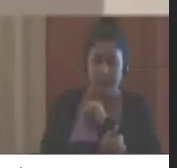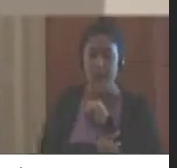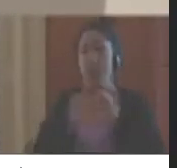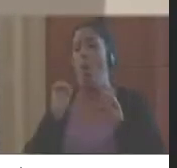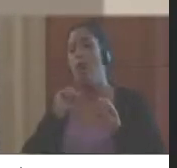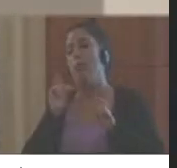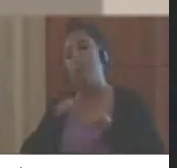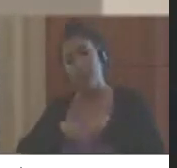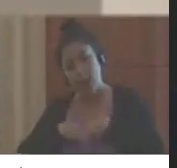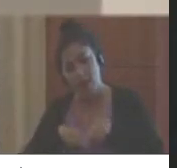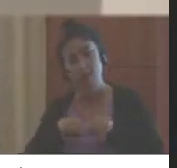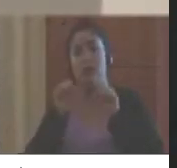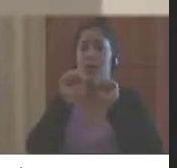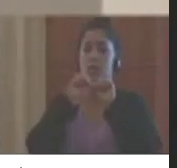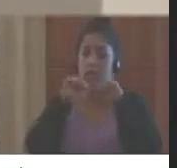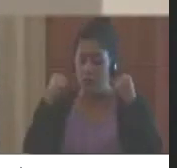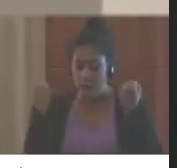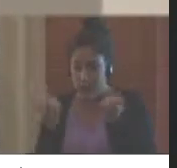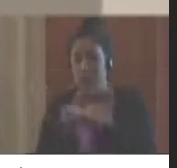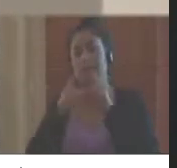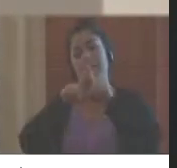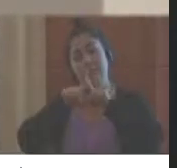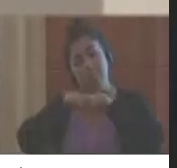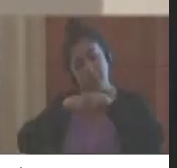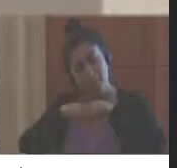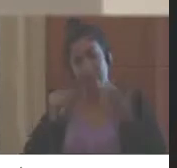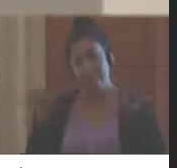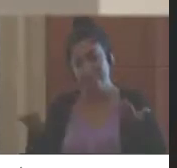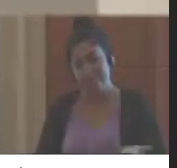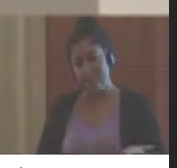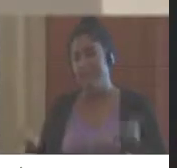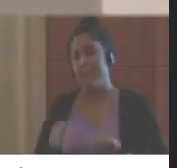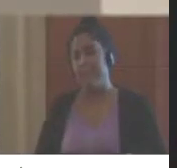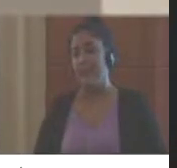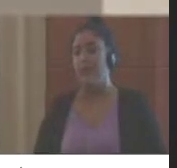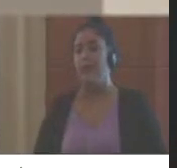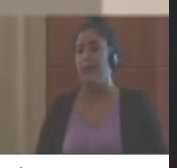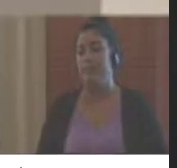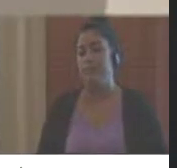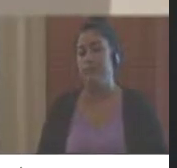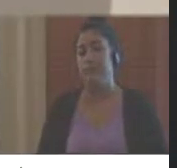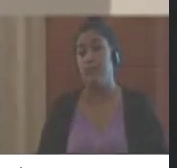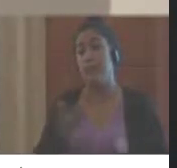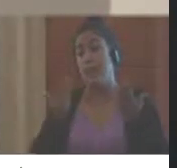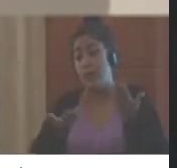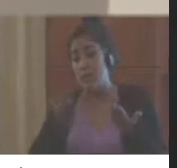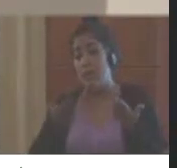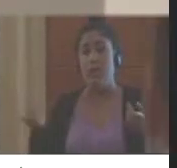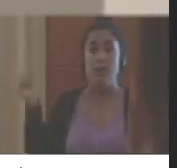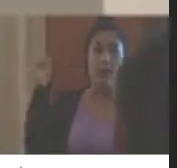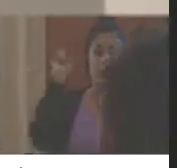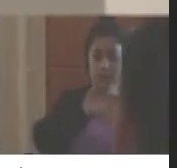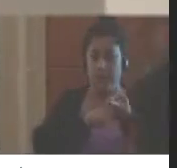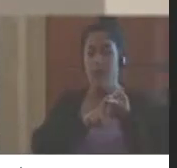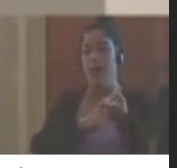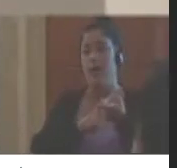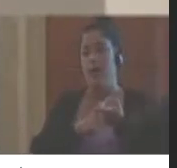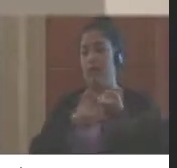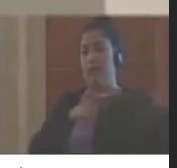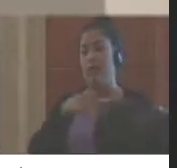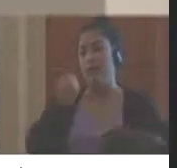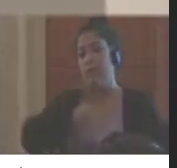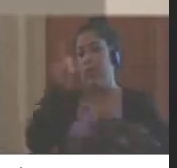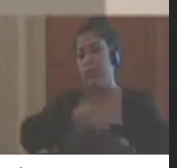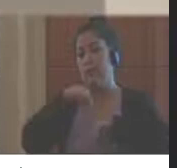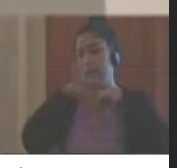day, you would want your policy level to be decisive and clinical in relation to